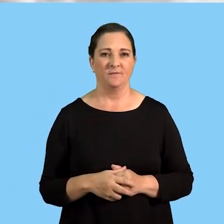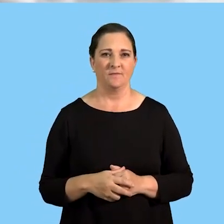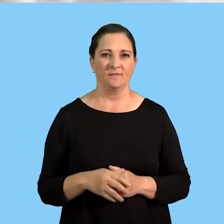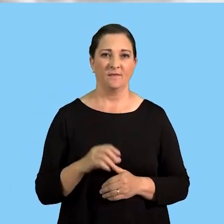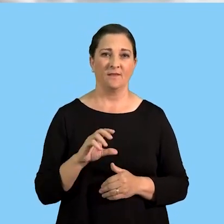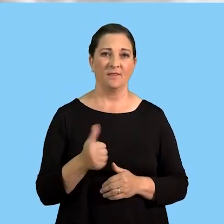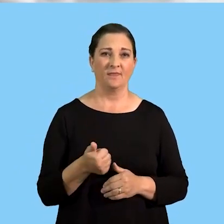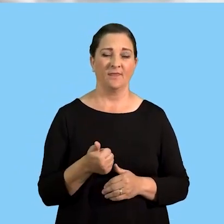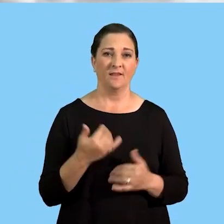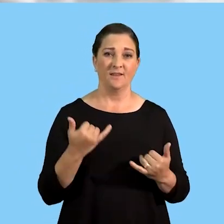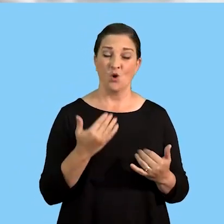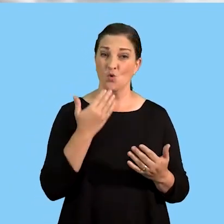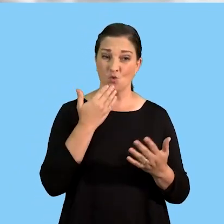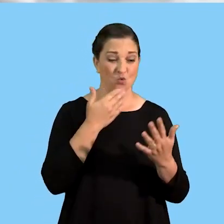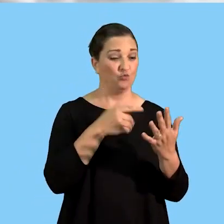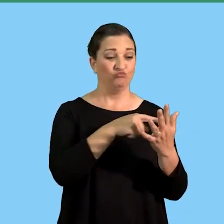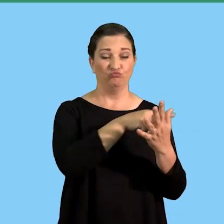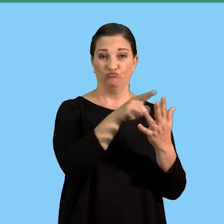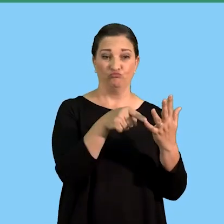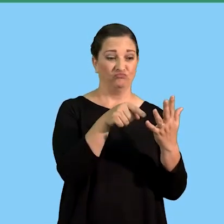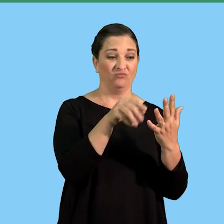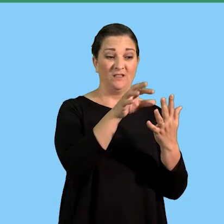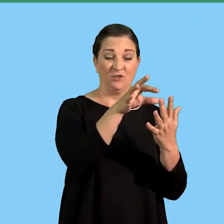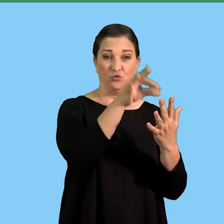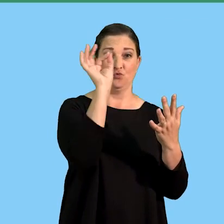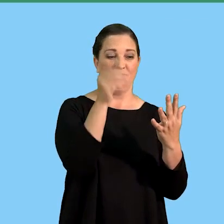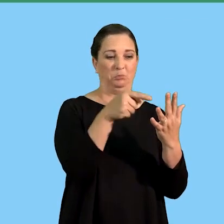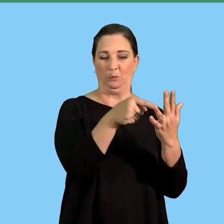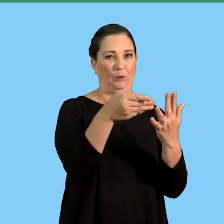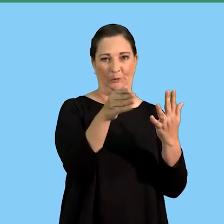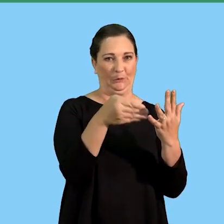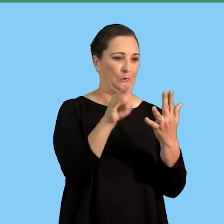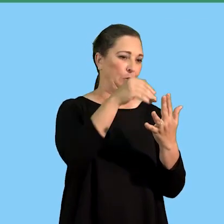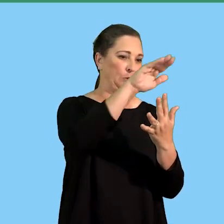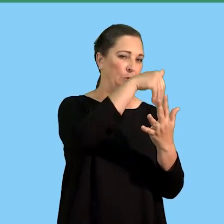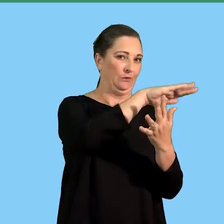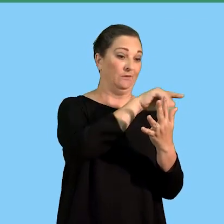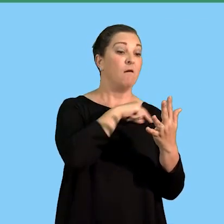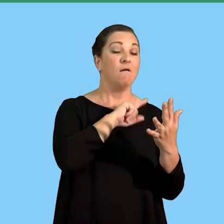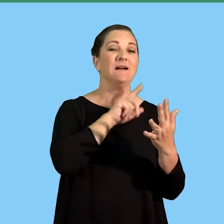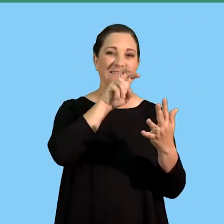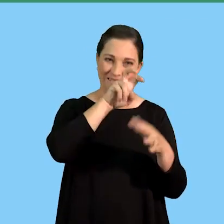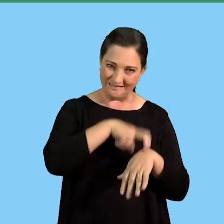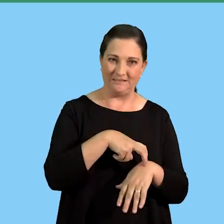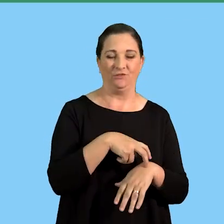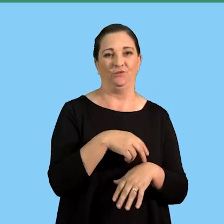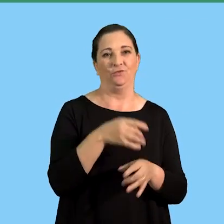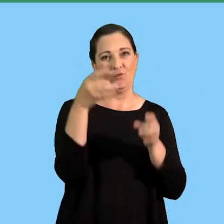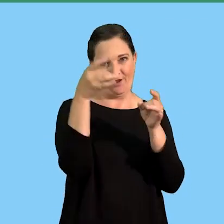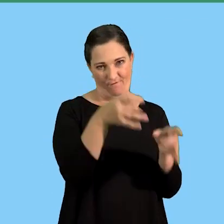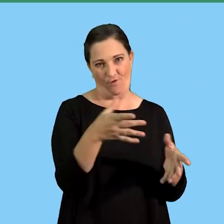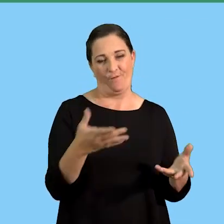You must also inform the unsuccessful applicants about the outcome of their application.